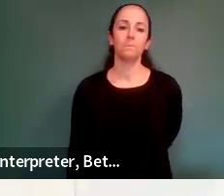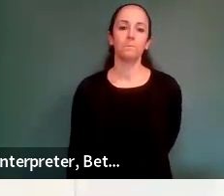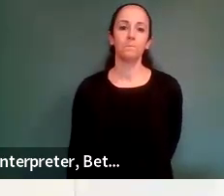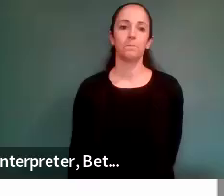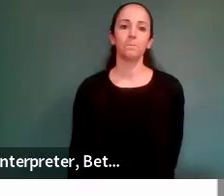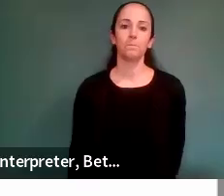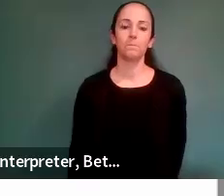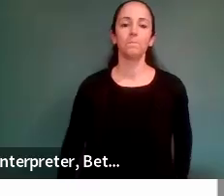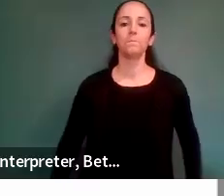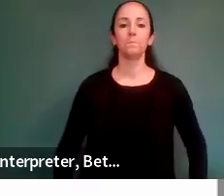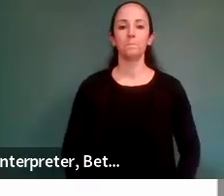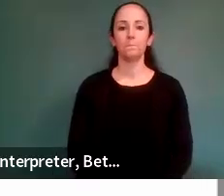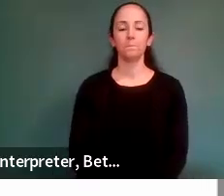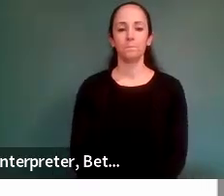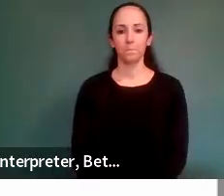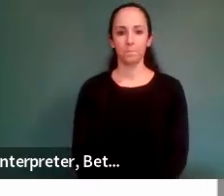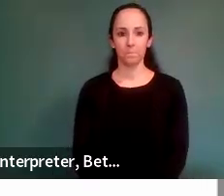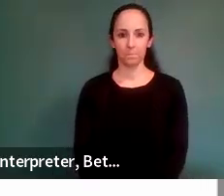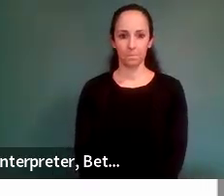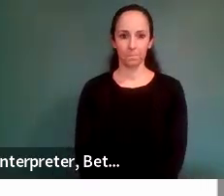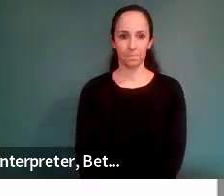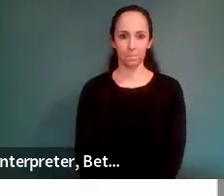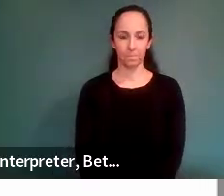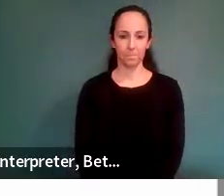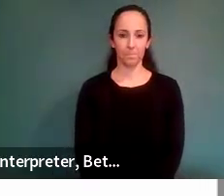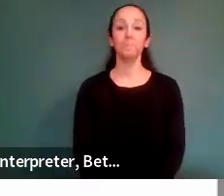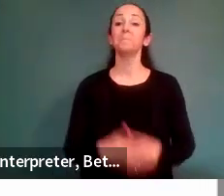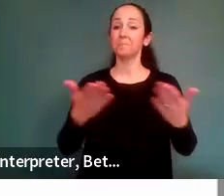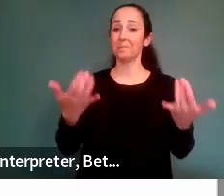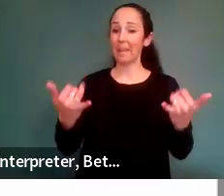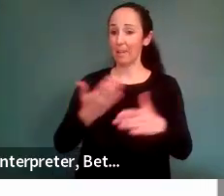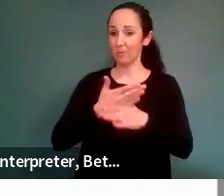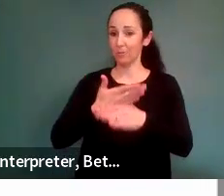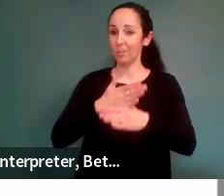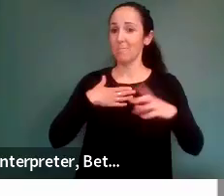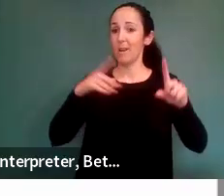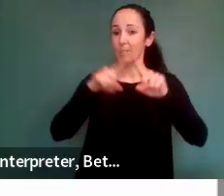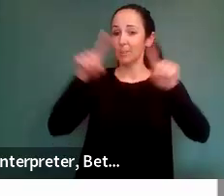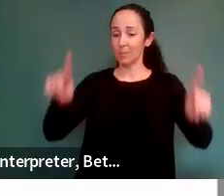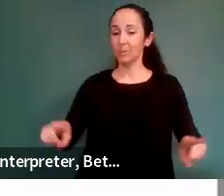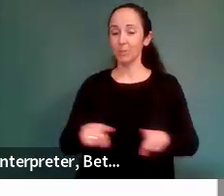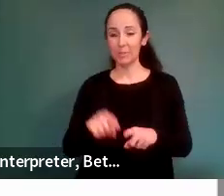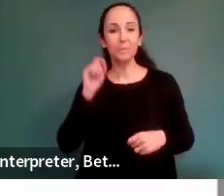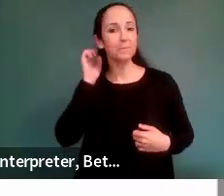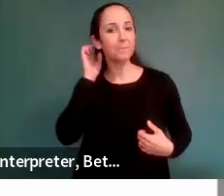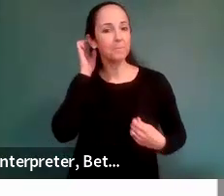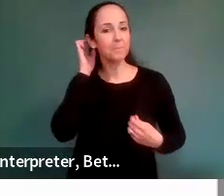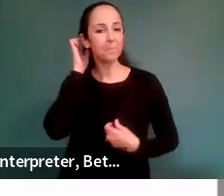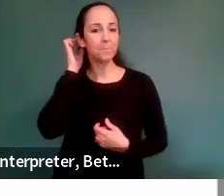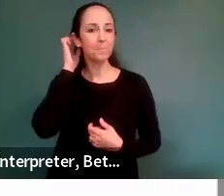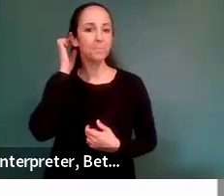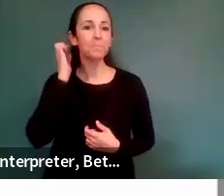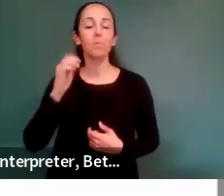Started screen share. Press So I am sharing my screen. On my screen, participants. I am sharing my